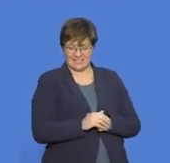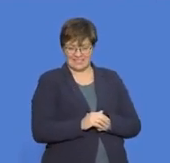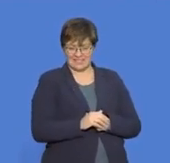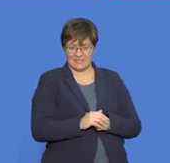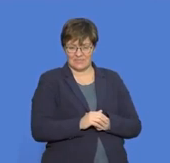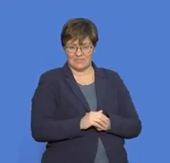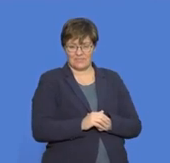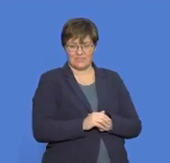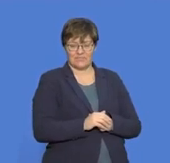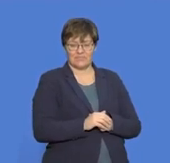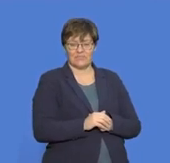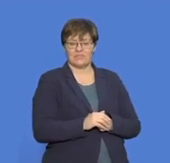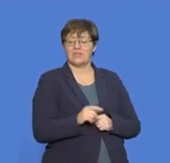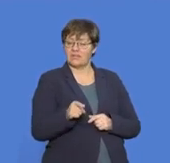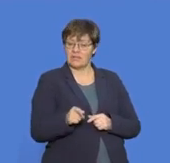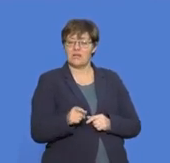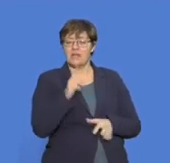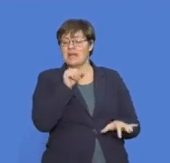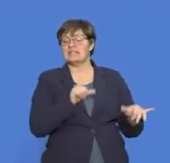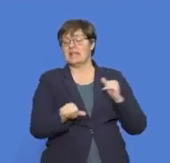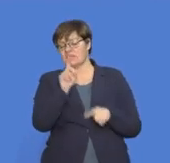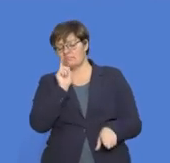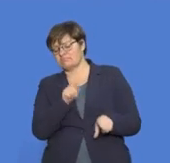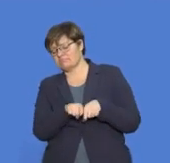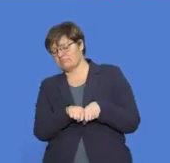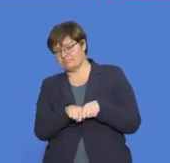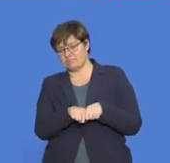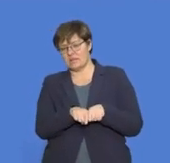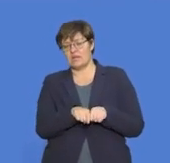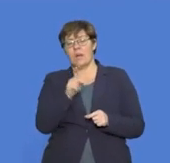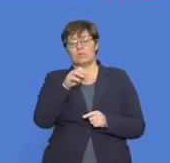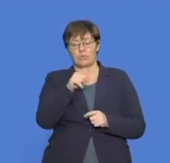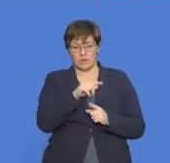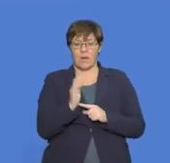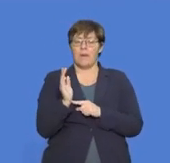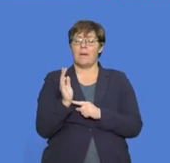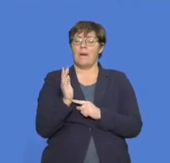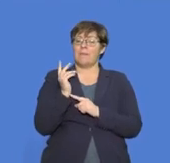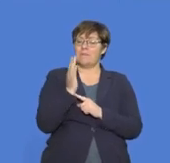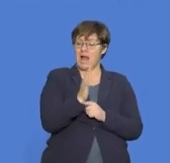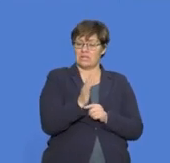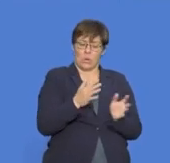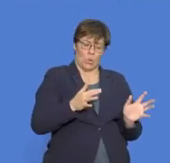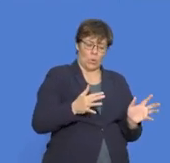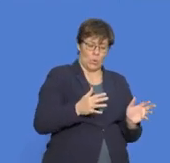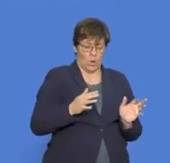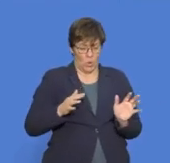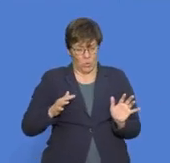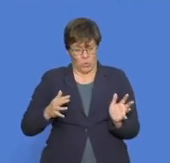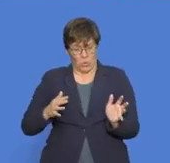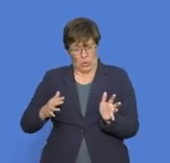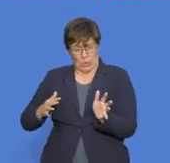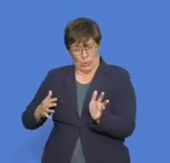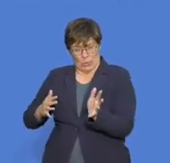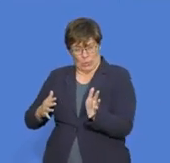looked at. The scientists have done an experiment where you put pedometers with the plant under different wind speed